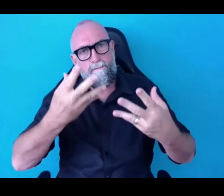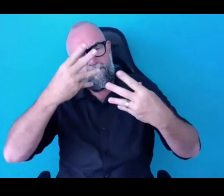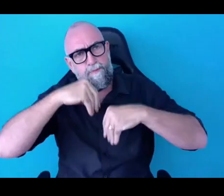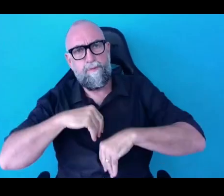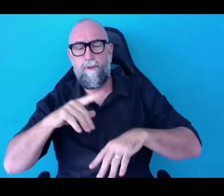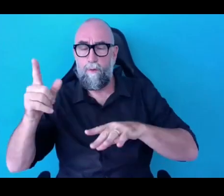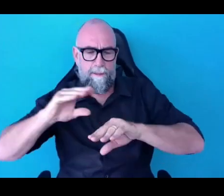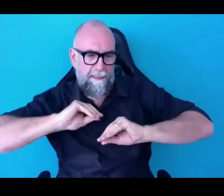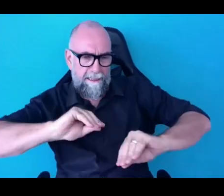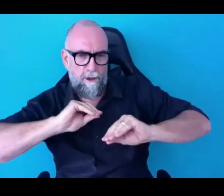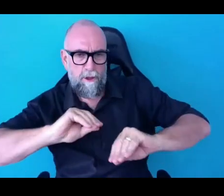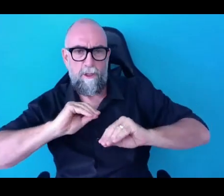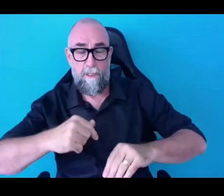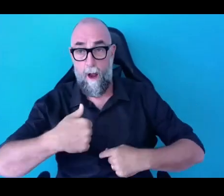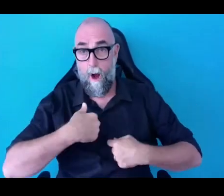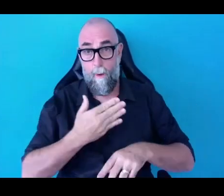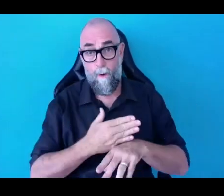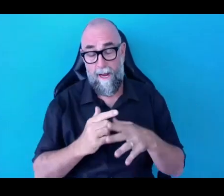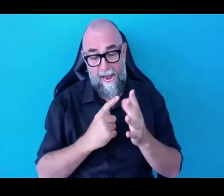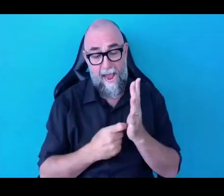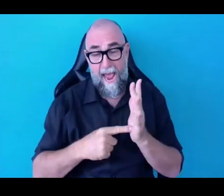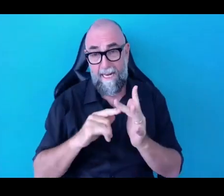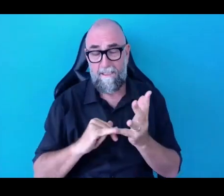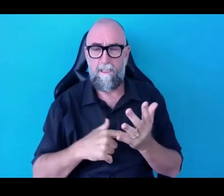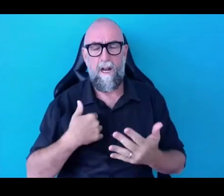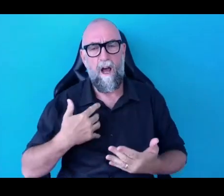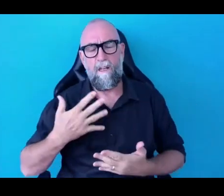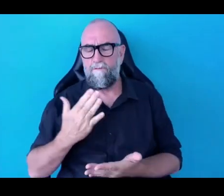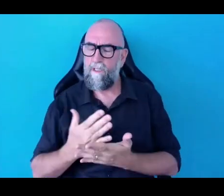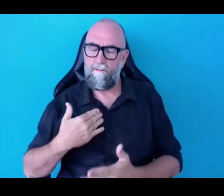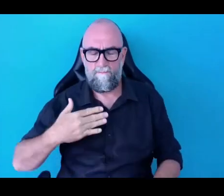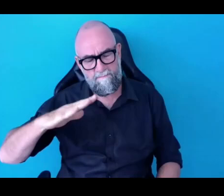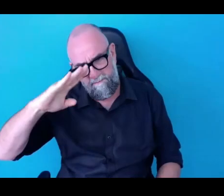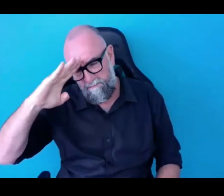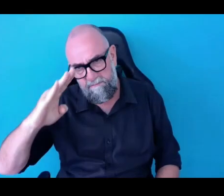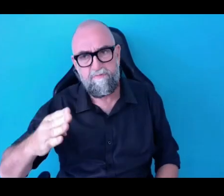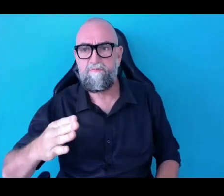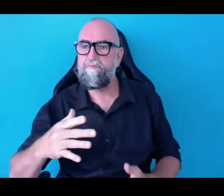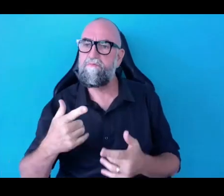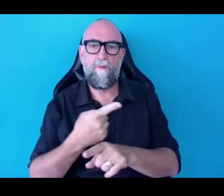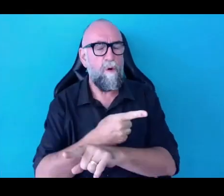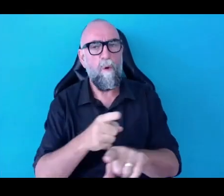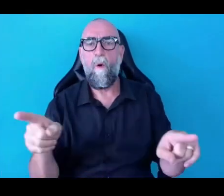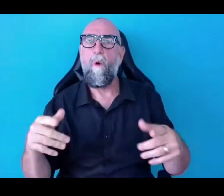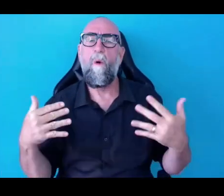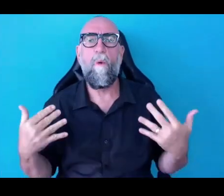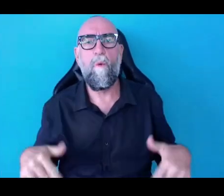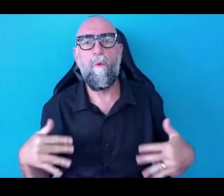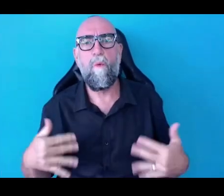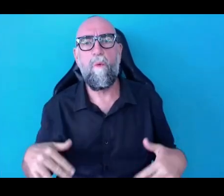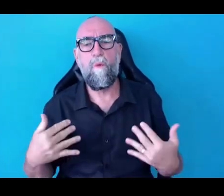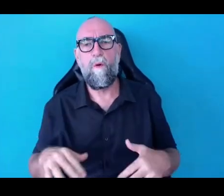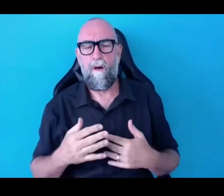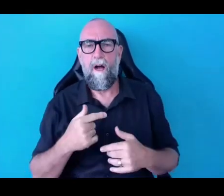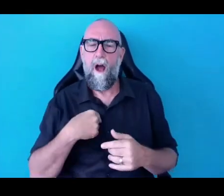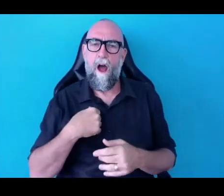salute you all. I wouldn't be in the position I am in if it had not been for the incredible educators in my life, those who saw the potential